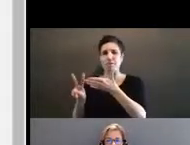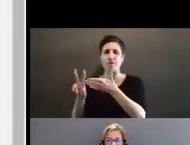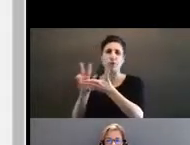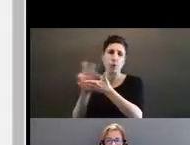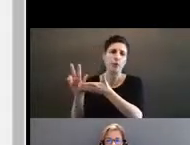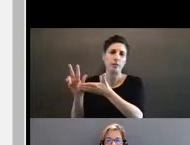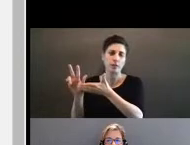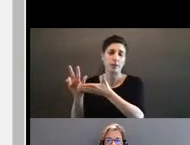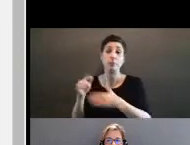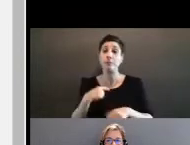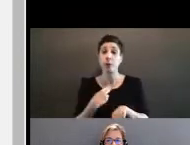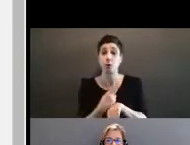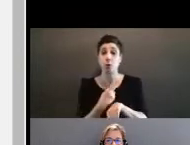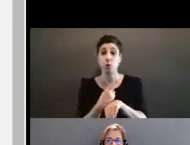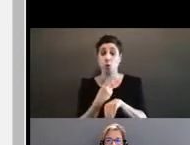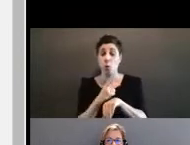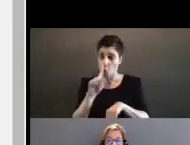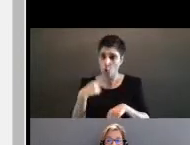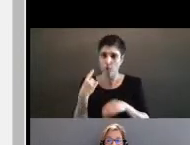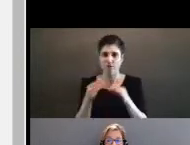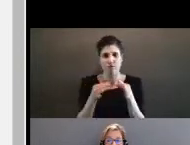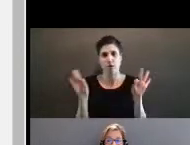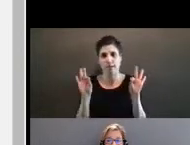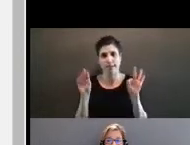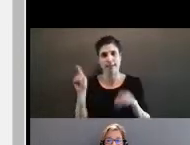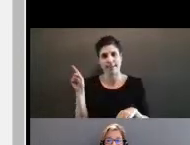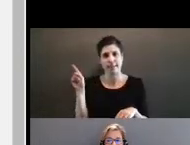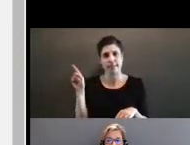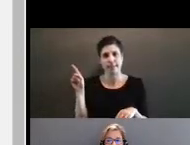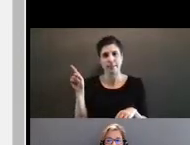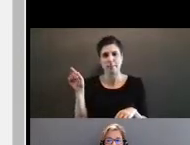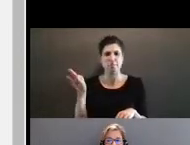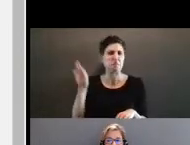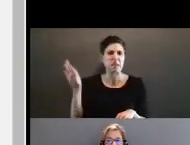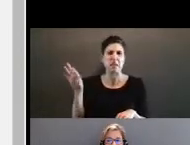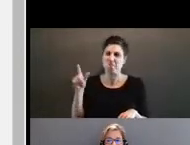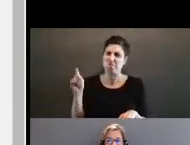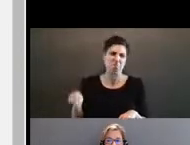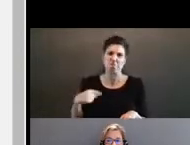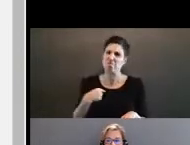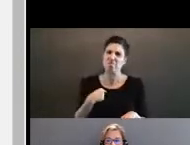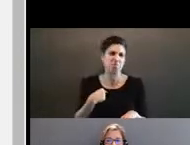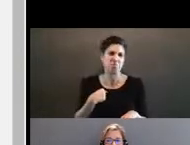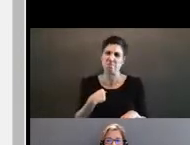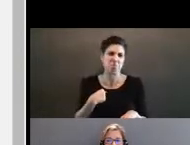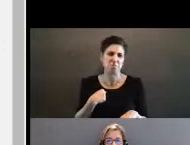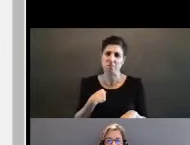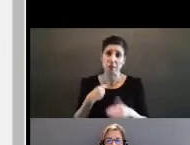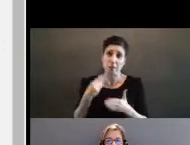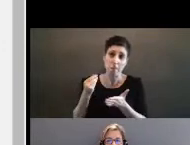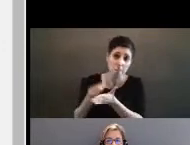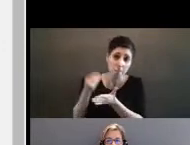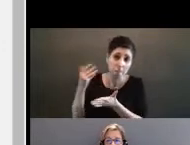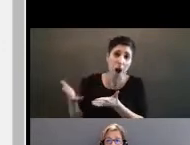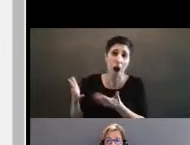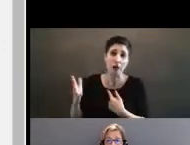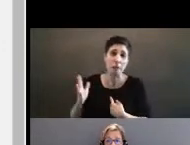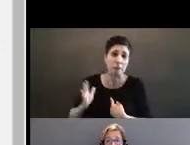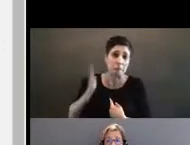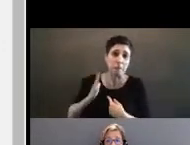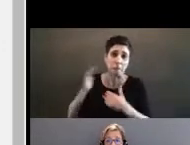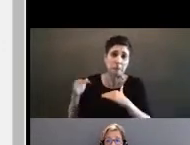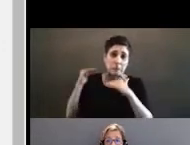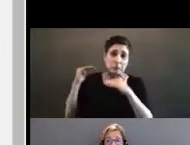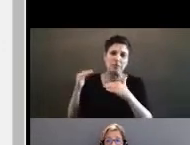free version in academic upgrading. We've never purchased premium or anything. We use strictly